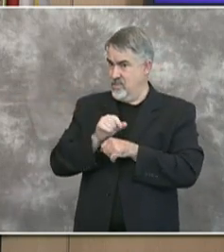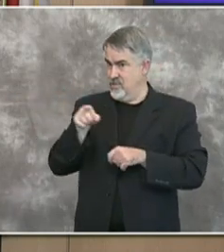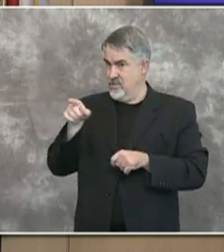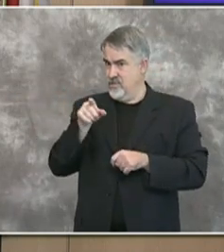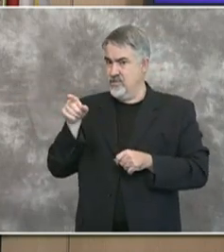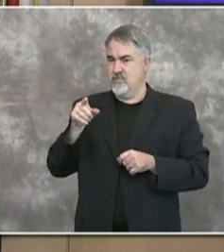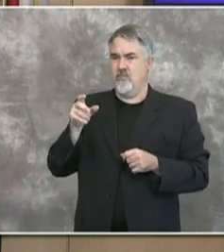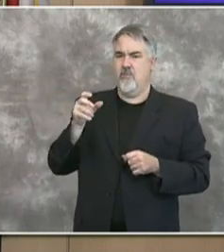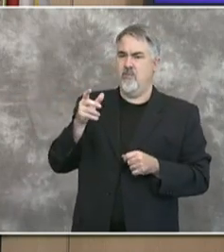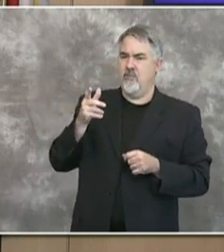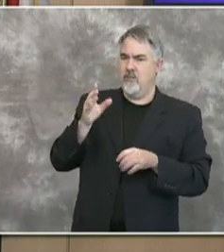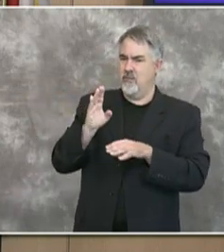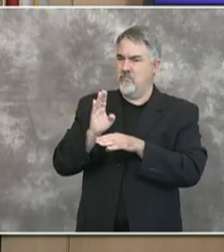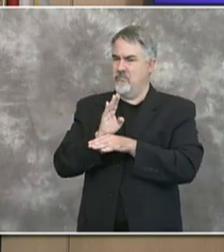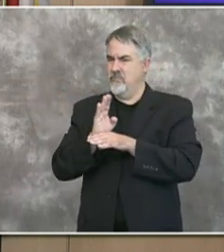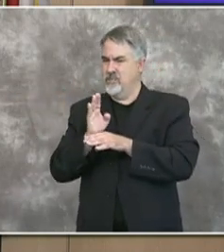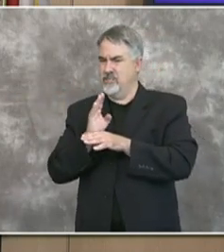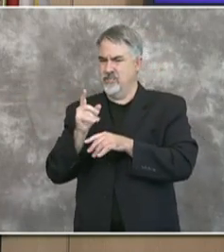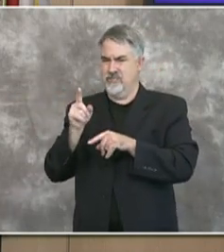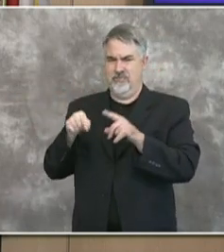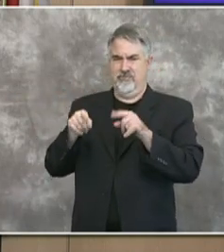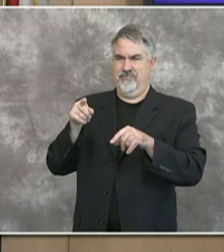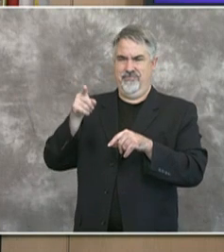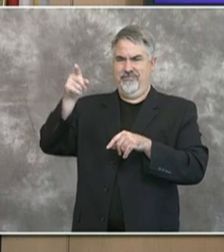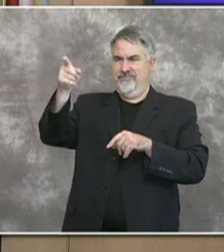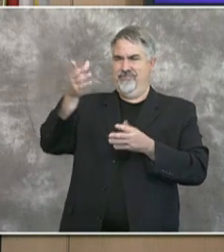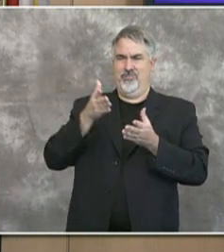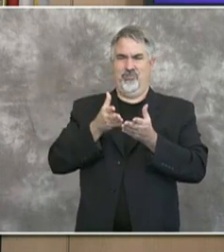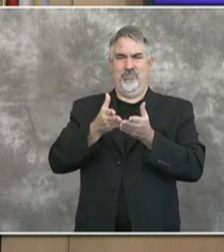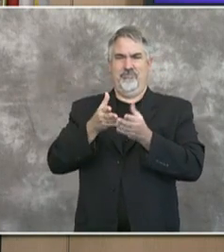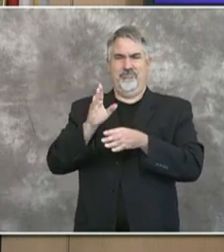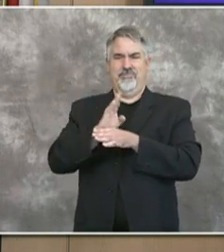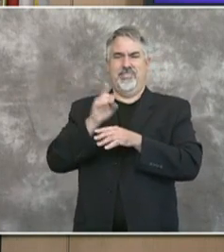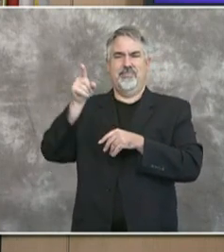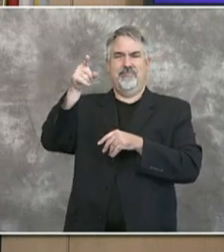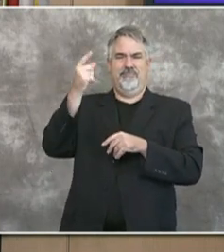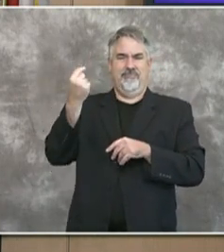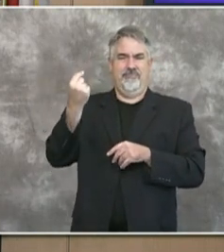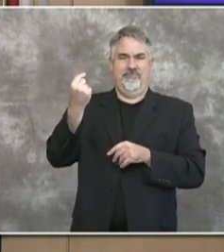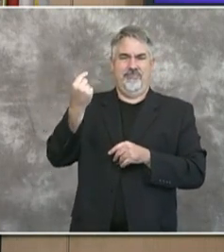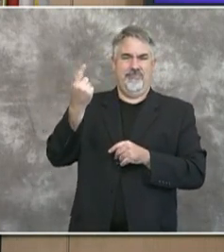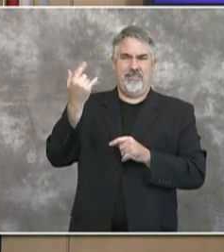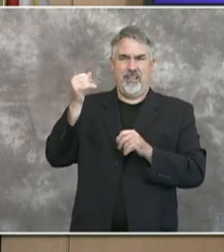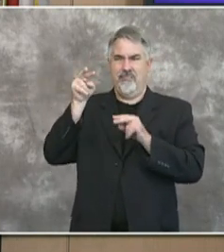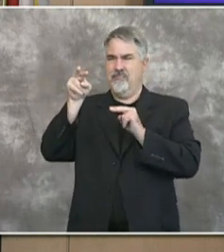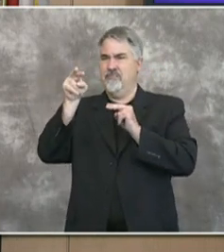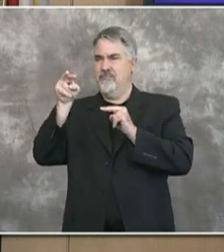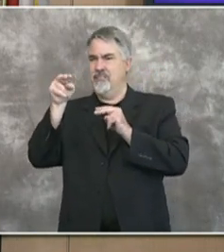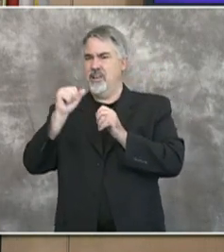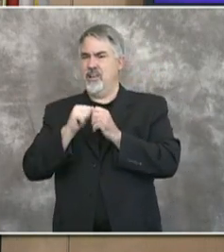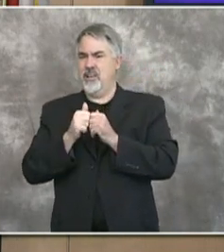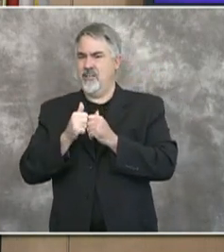working, how does the county enforce public health orders, and who's accountable for worker safety?